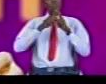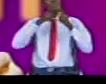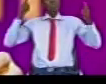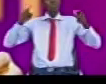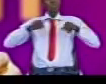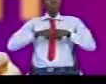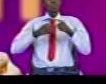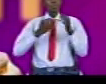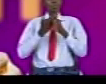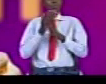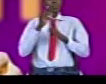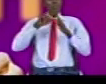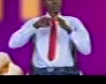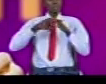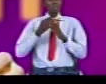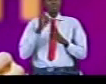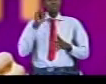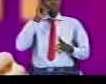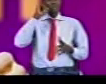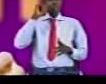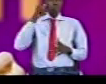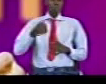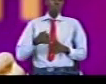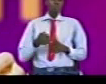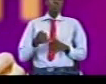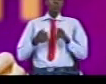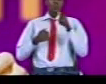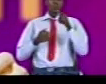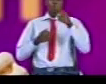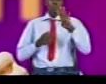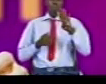starting from 24th to 29th of May,